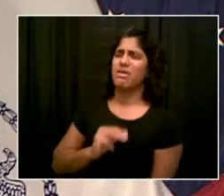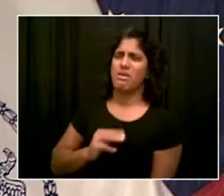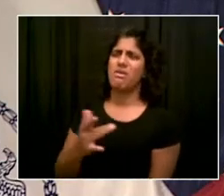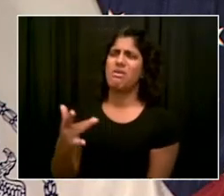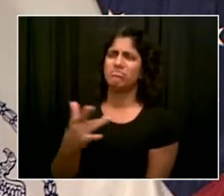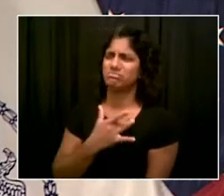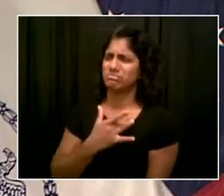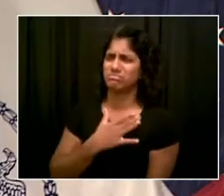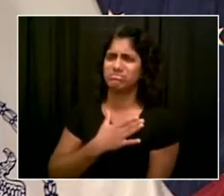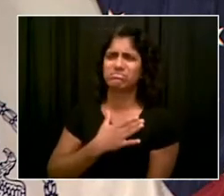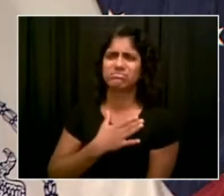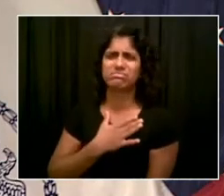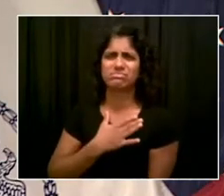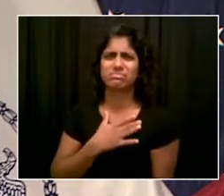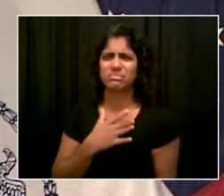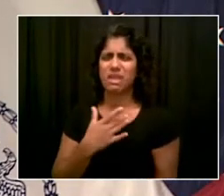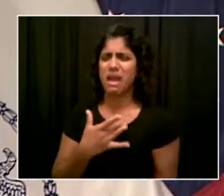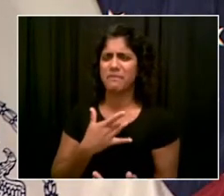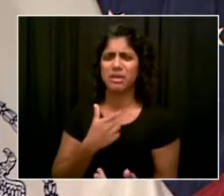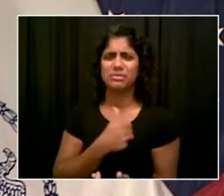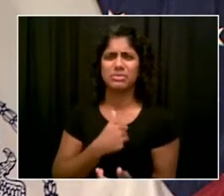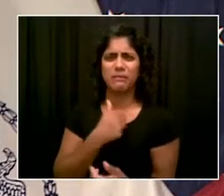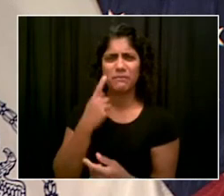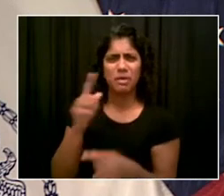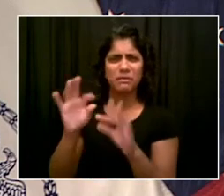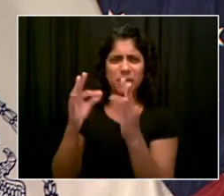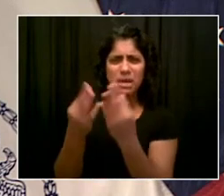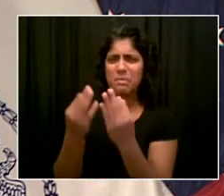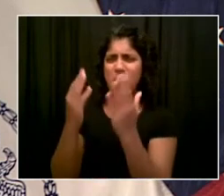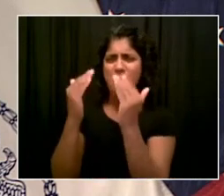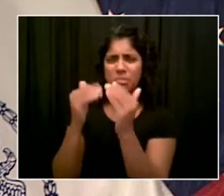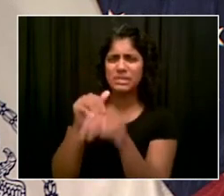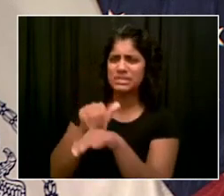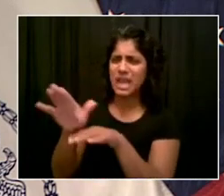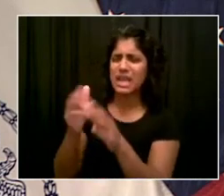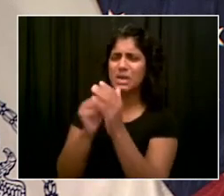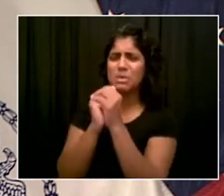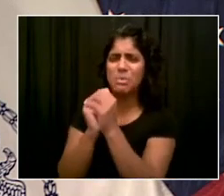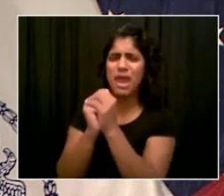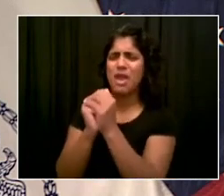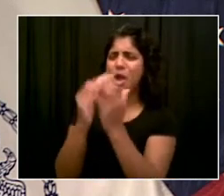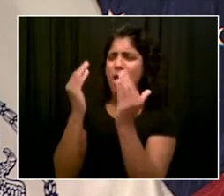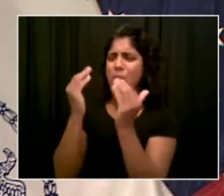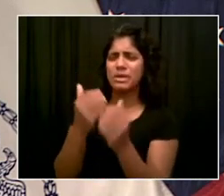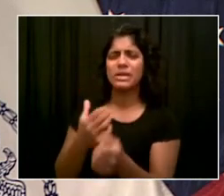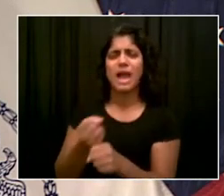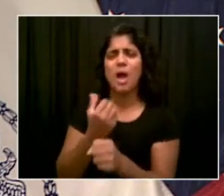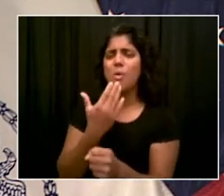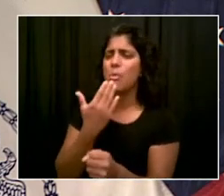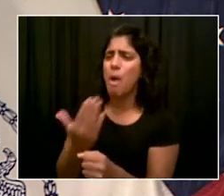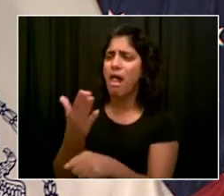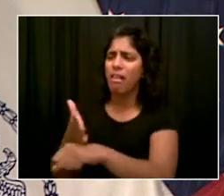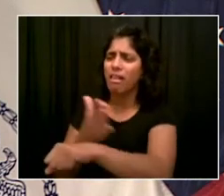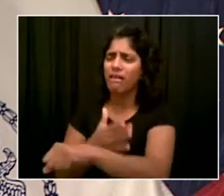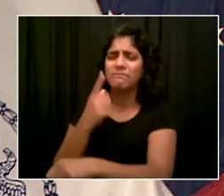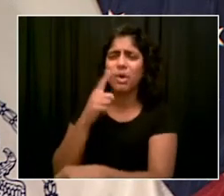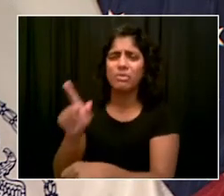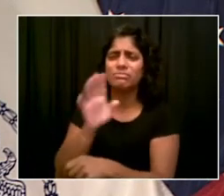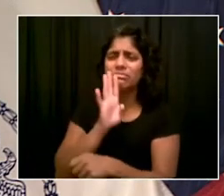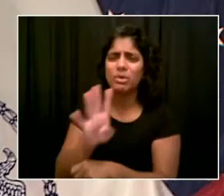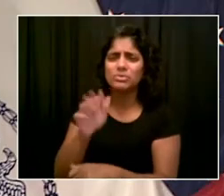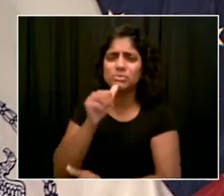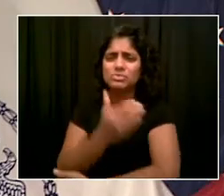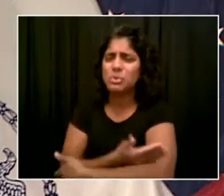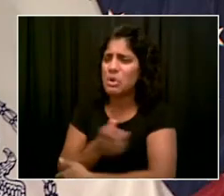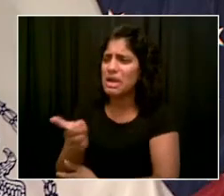It's the law, but it's also common sense. They just don't belong in New York City. NYPD has been very aggressive. Years ago, they